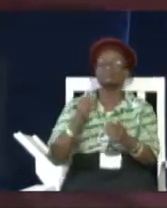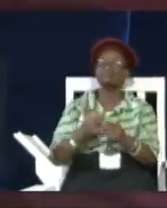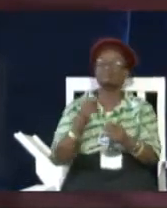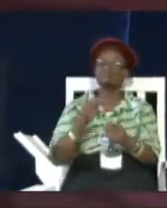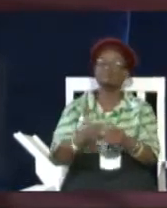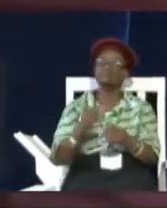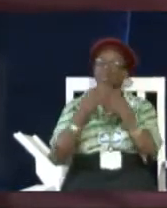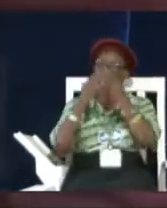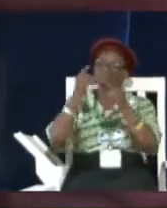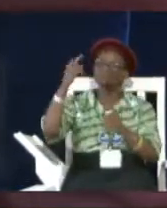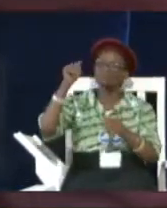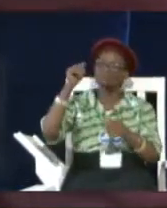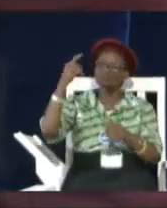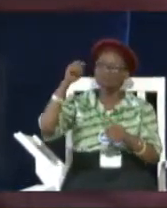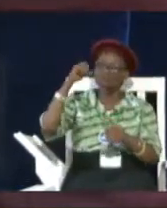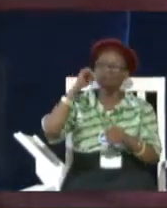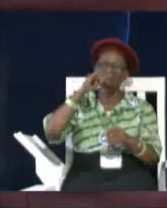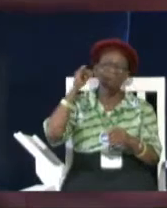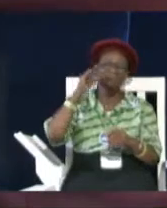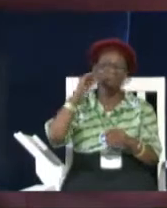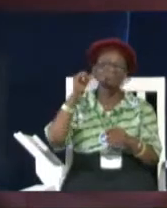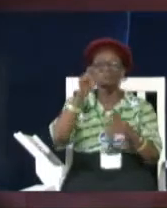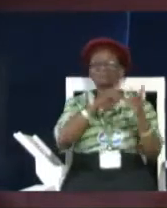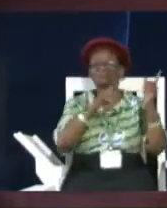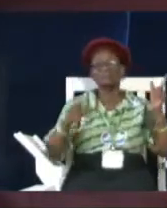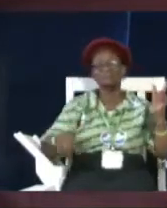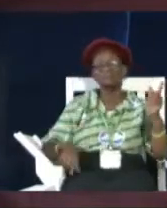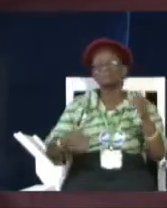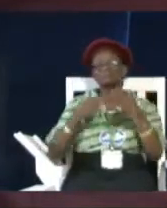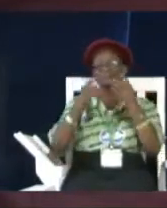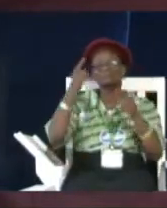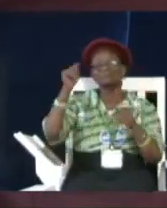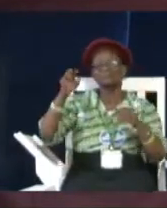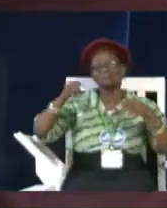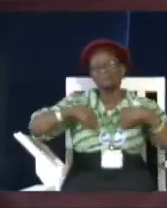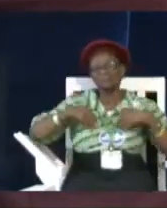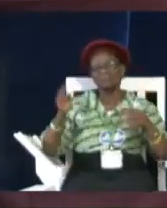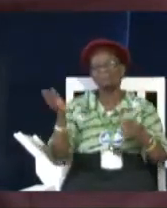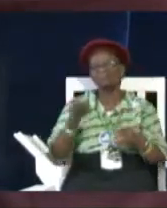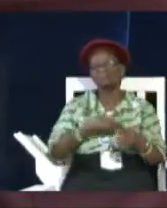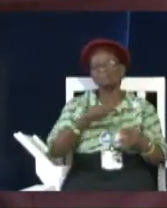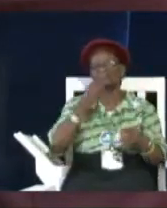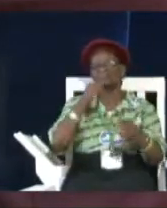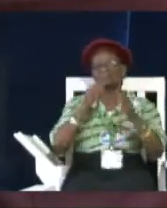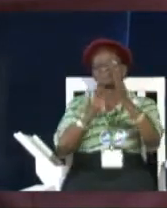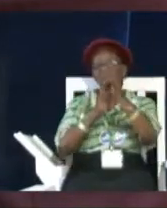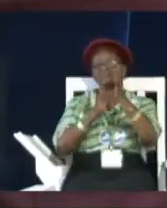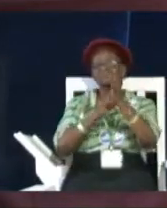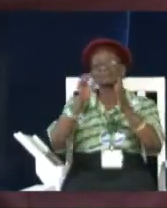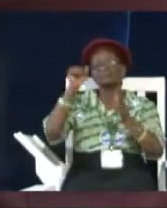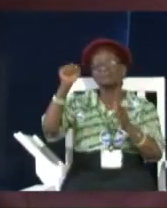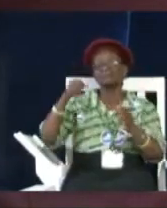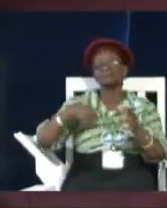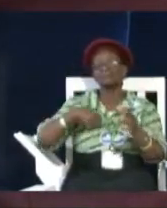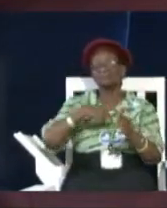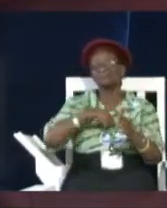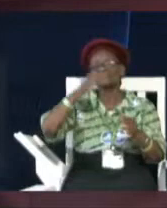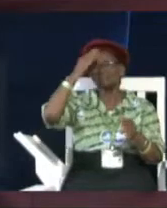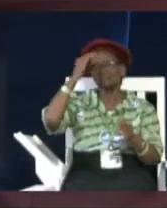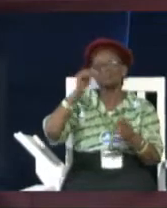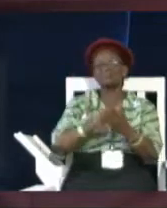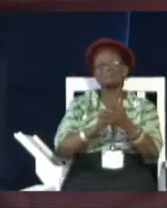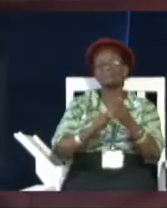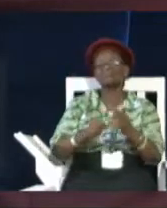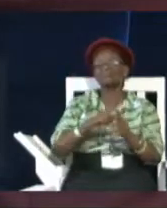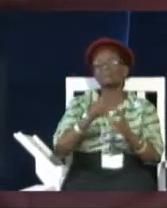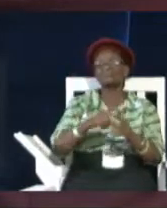Thank you for yesterday, Lord. Thank you for accepting our praises. We know that when praises